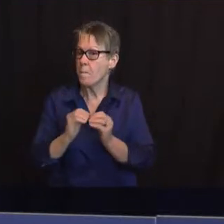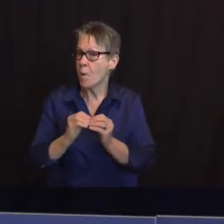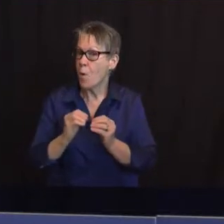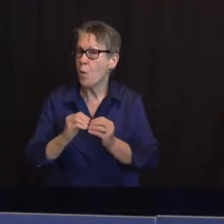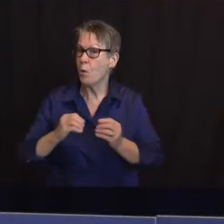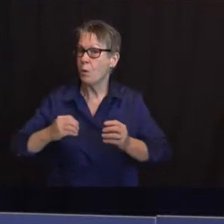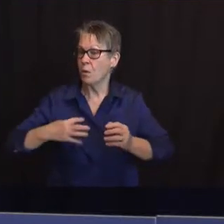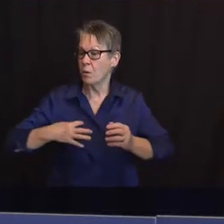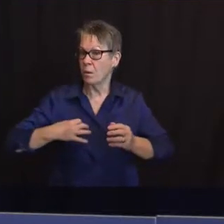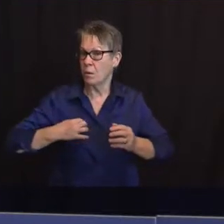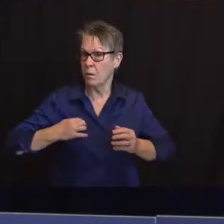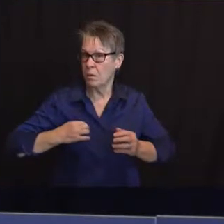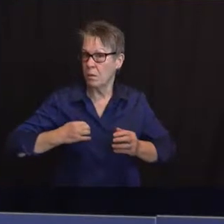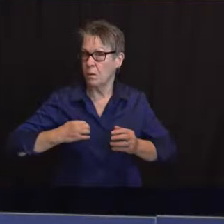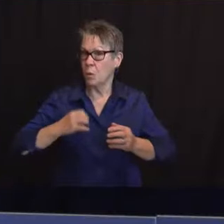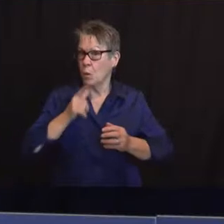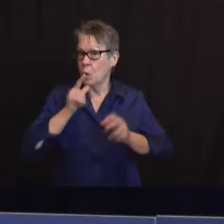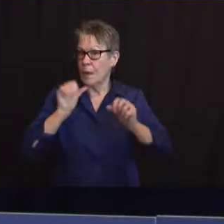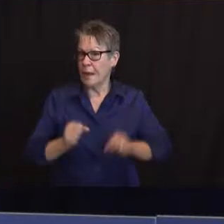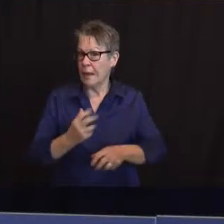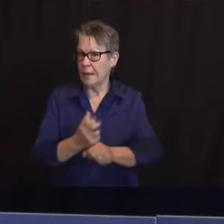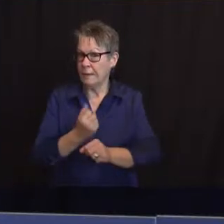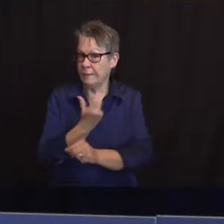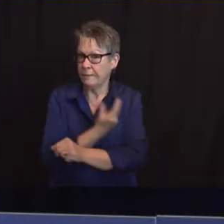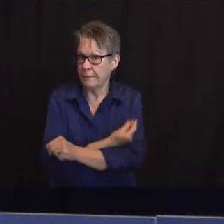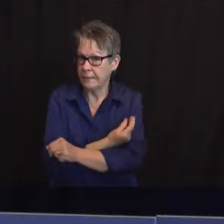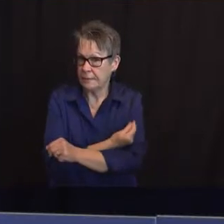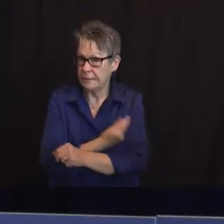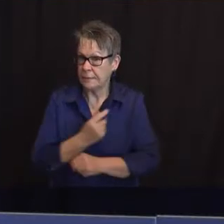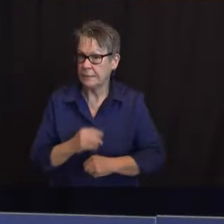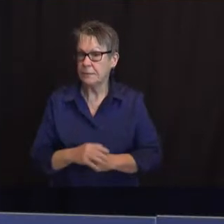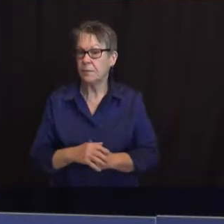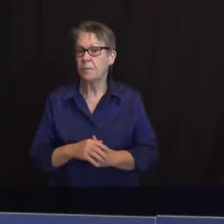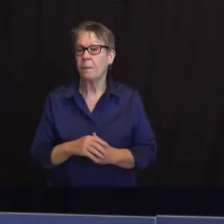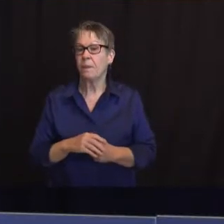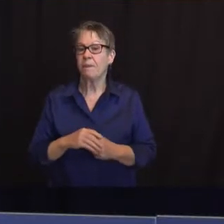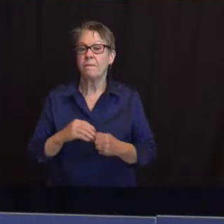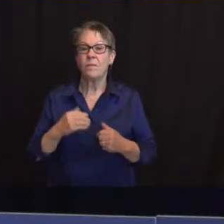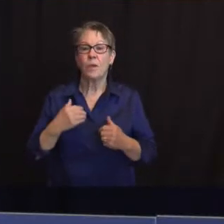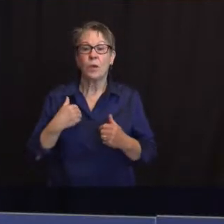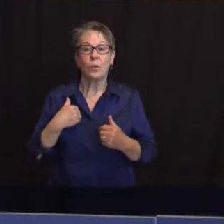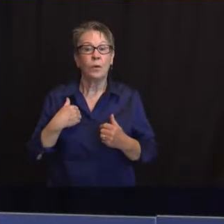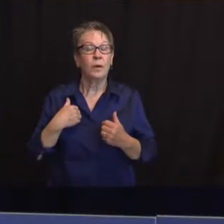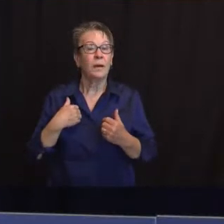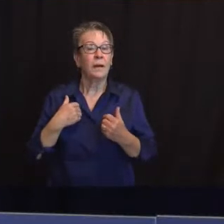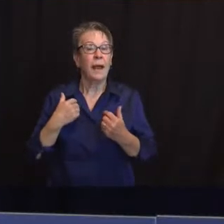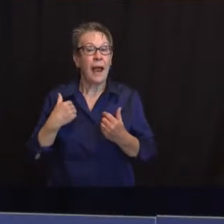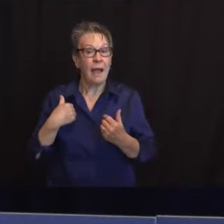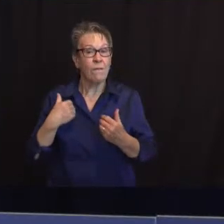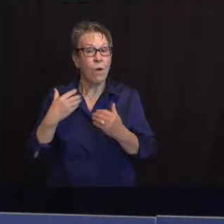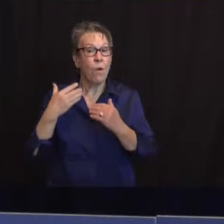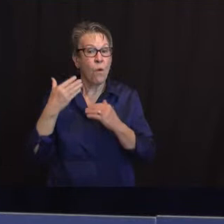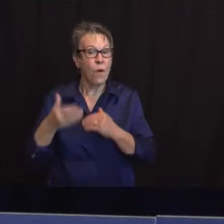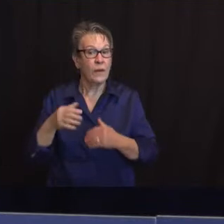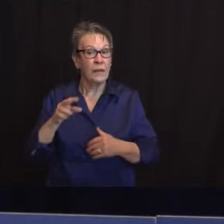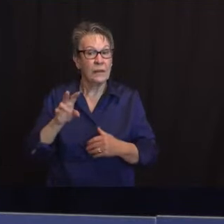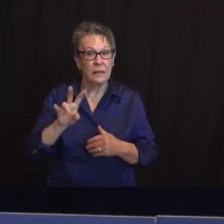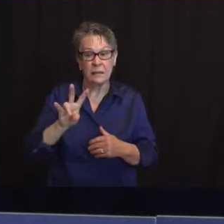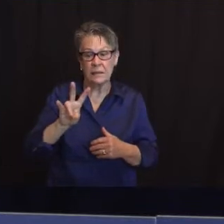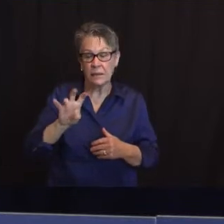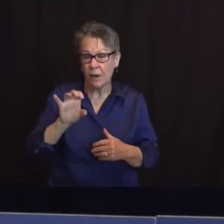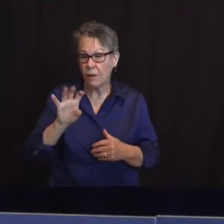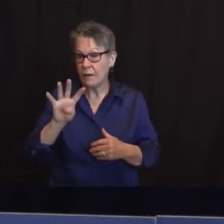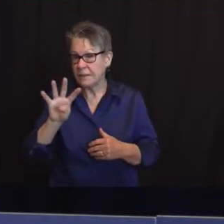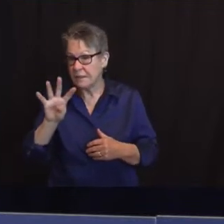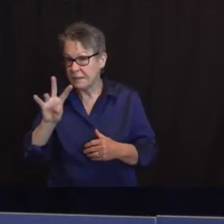770 vaccine sites. With the protection of the vaccine, more individuals can get back to much of what